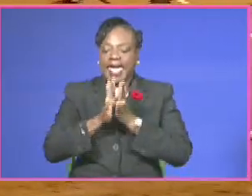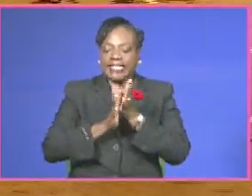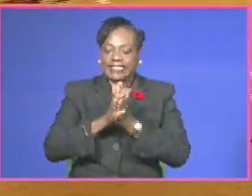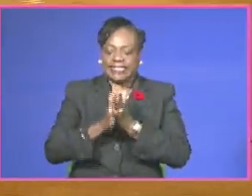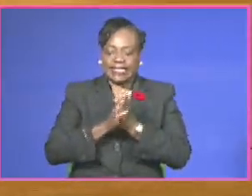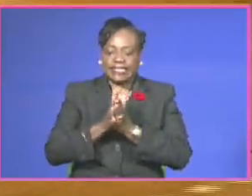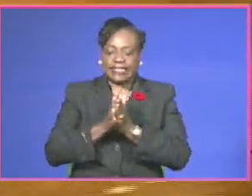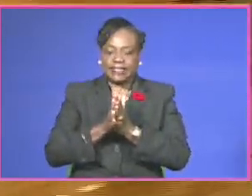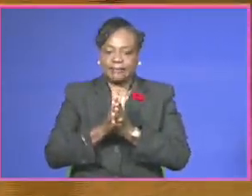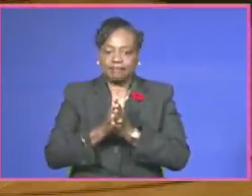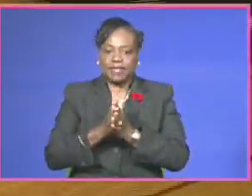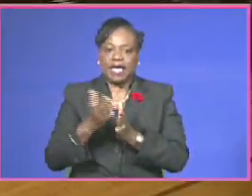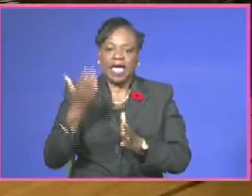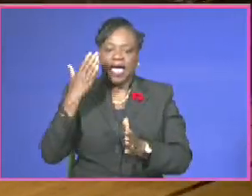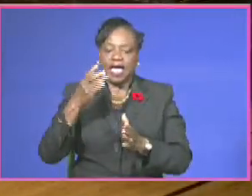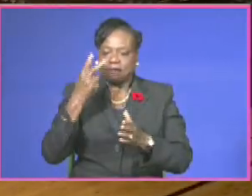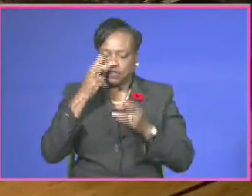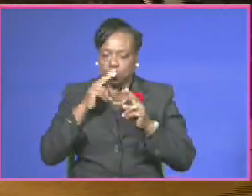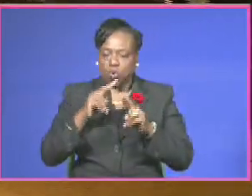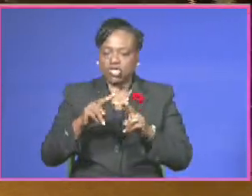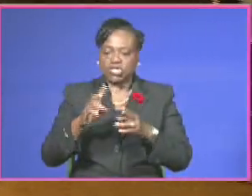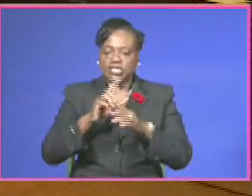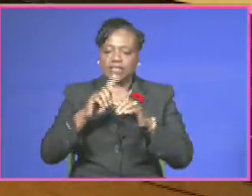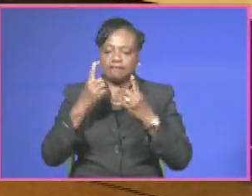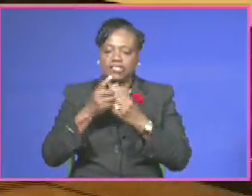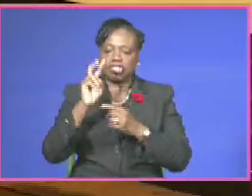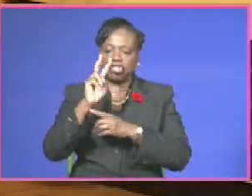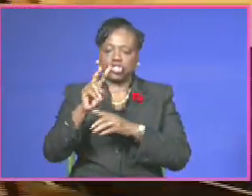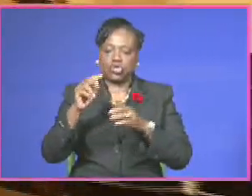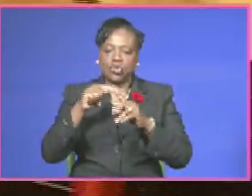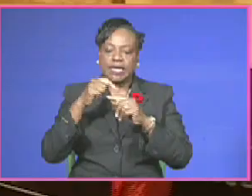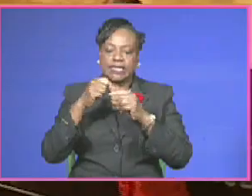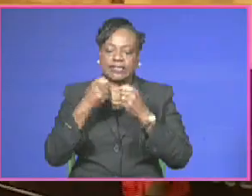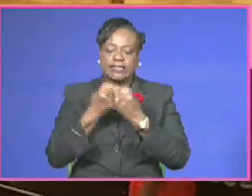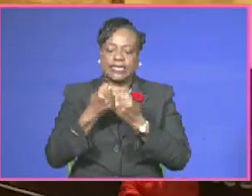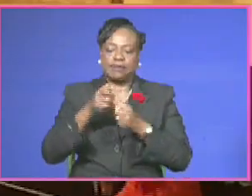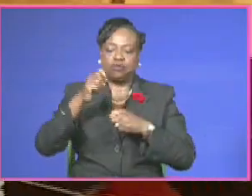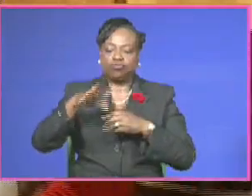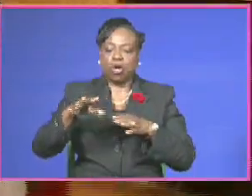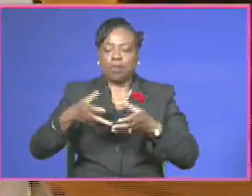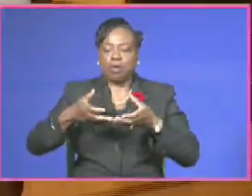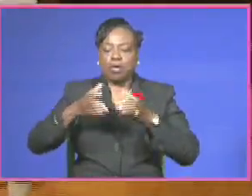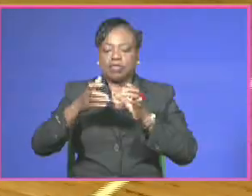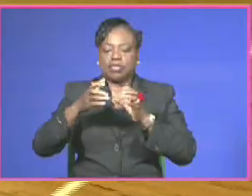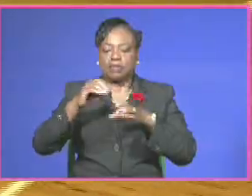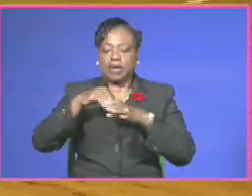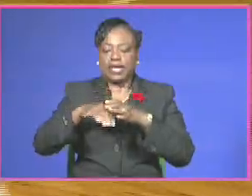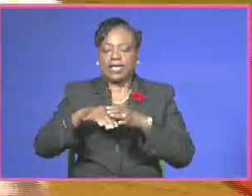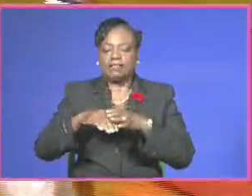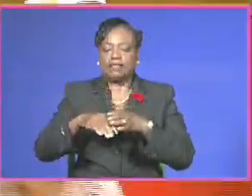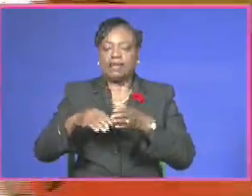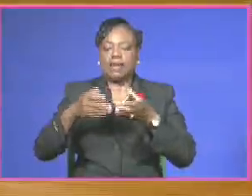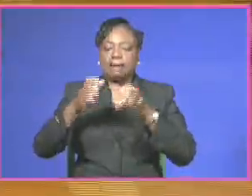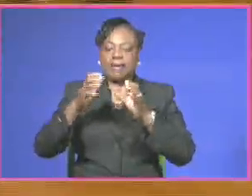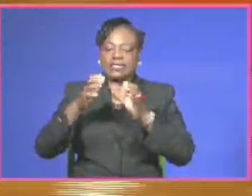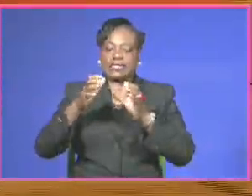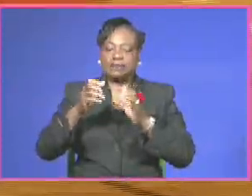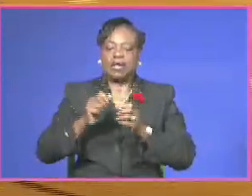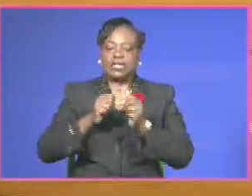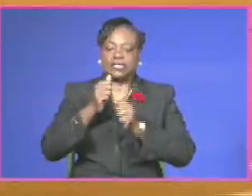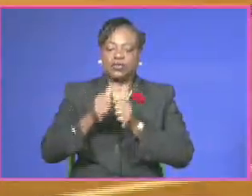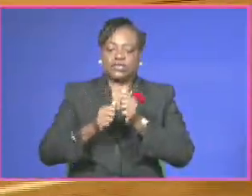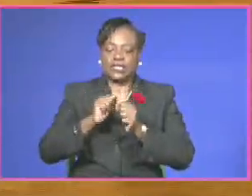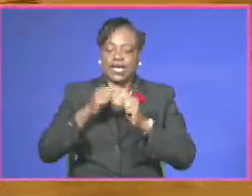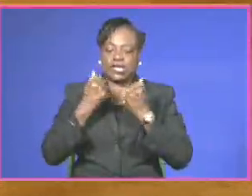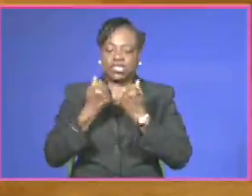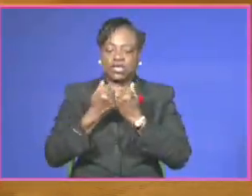After watching their Division II team drop the ball in their season opener in the New Providence Basketball Association, the Rockets Division I